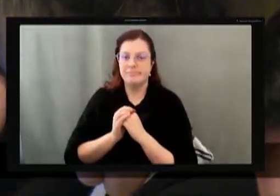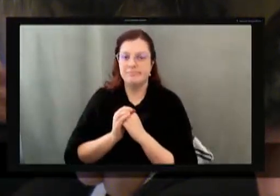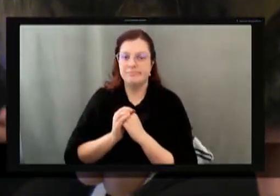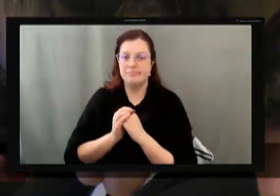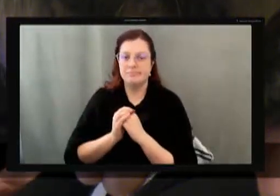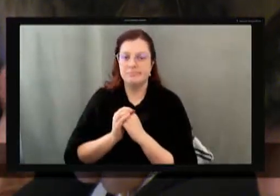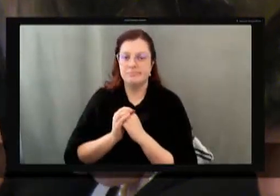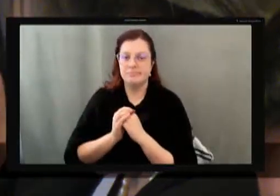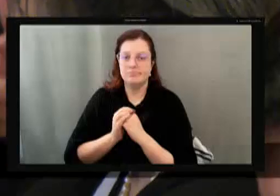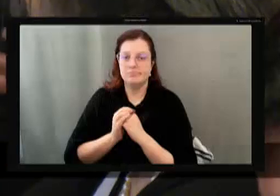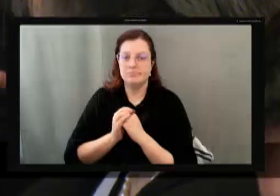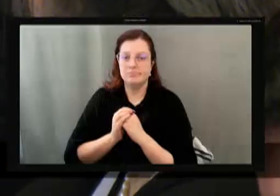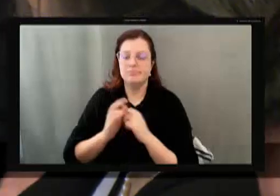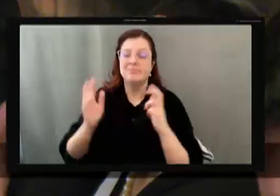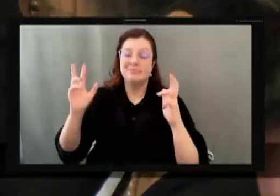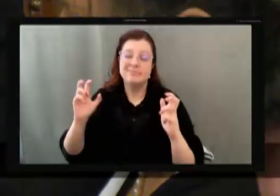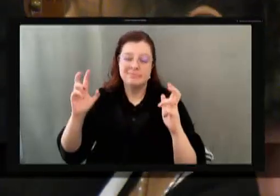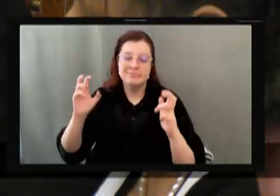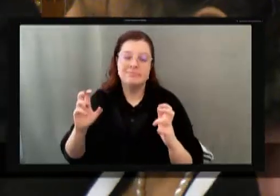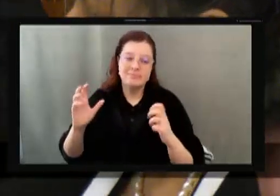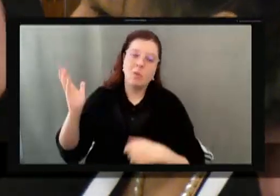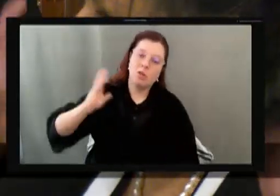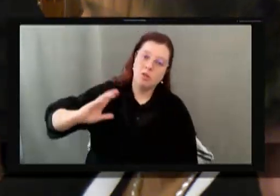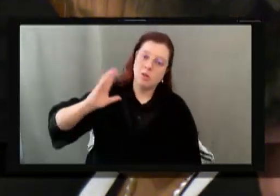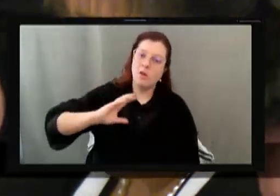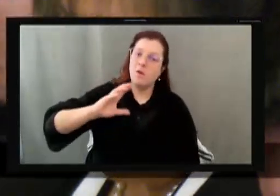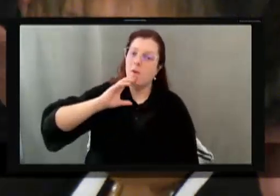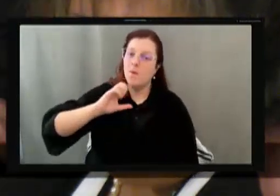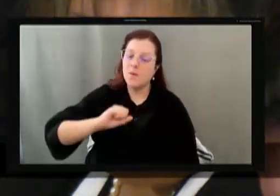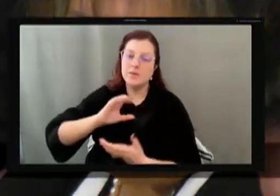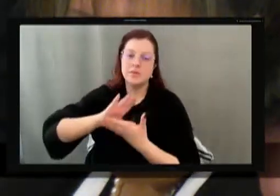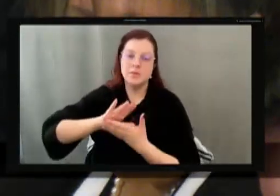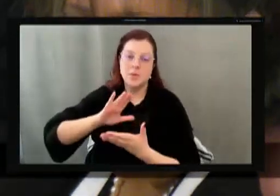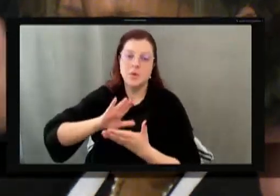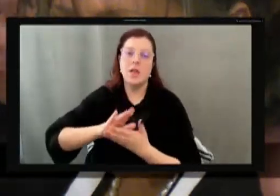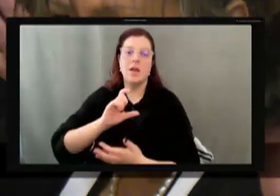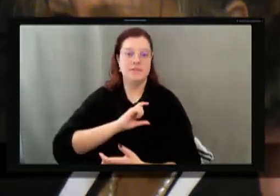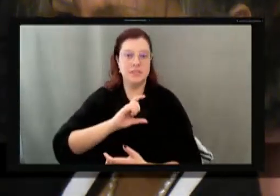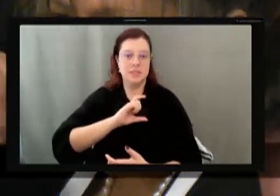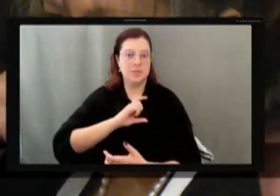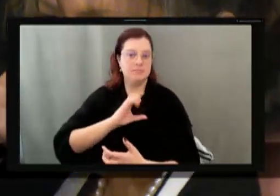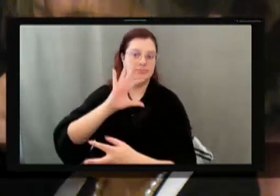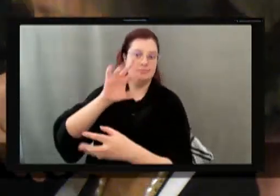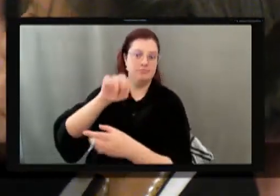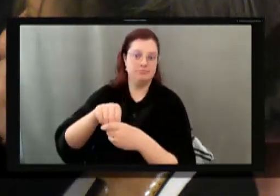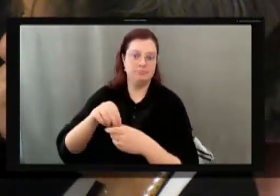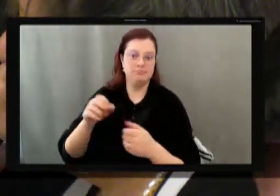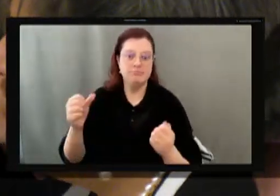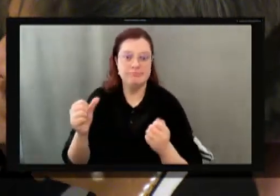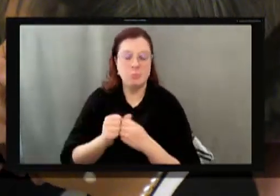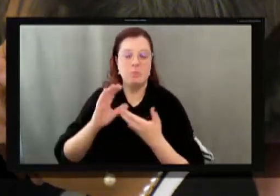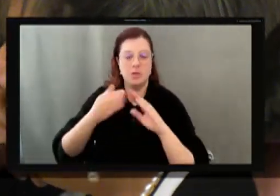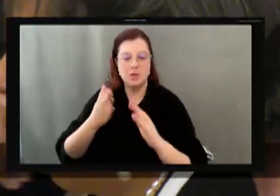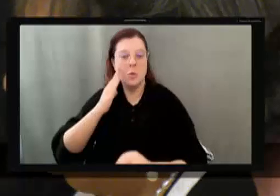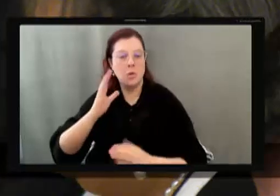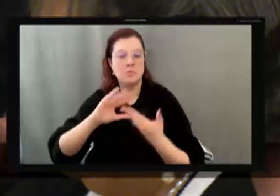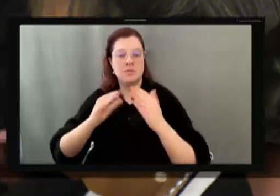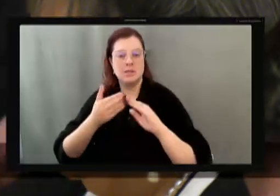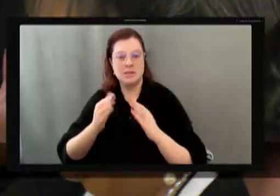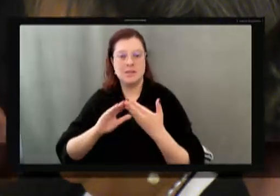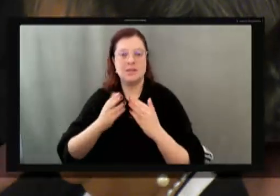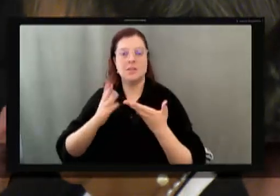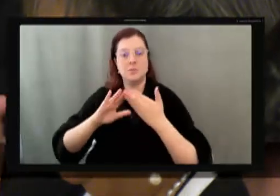the old school sort of officer friendly, like there's an officer in the community that knows the community, right? This idea of community